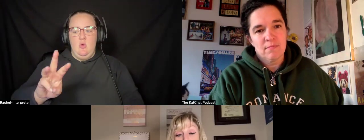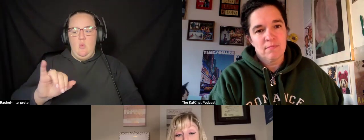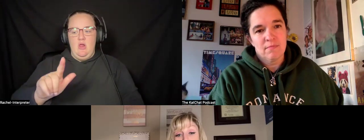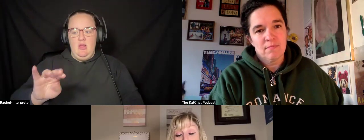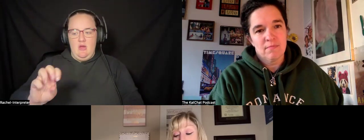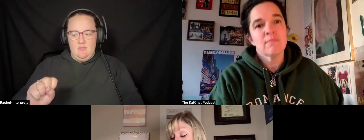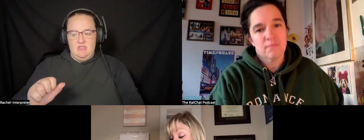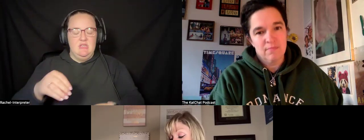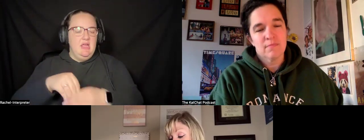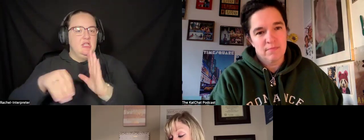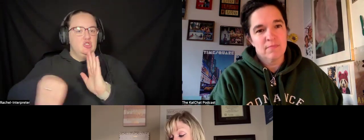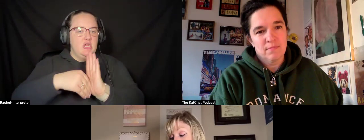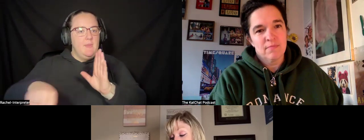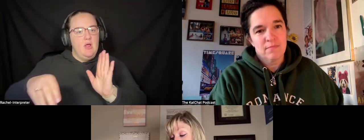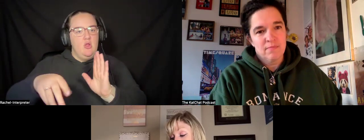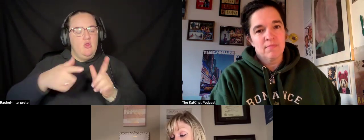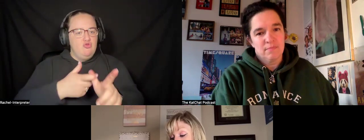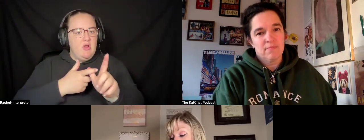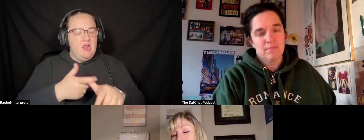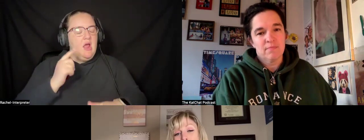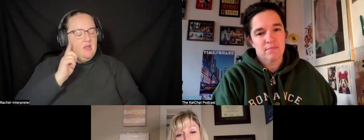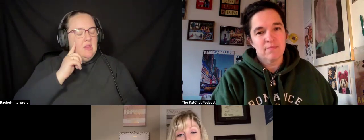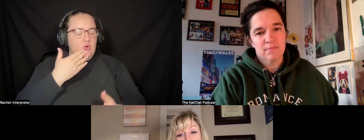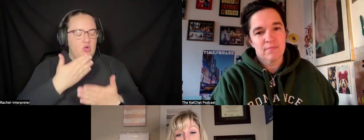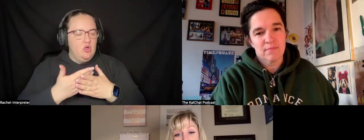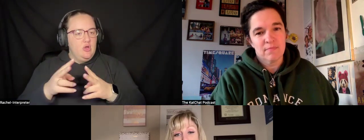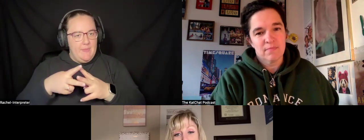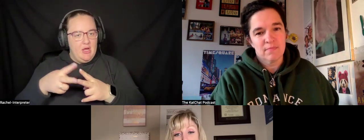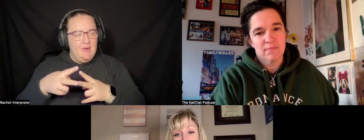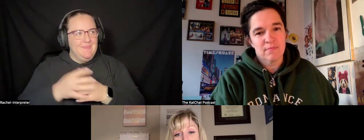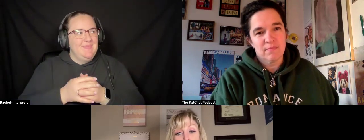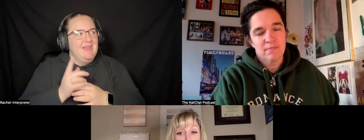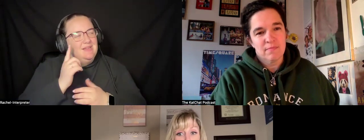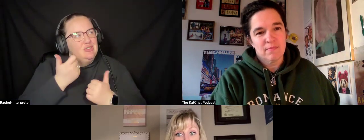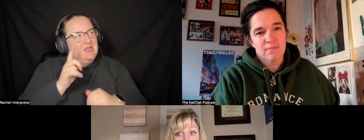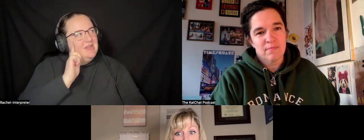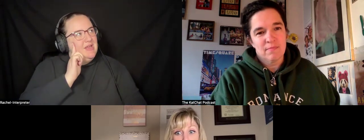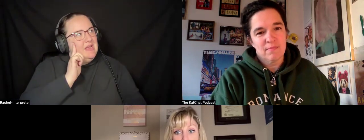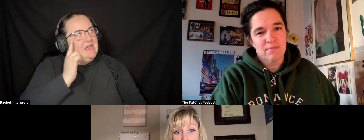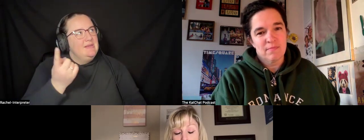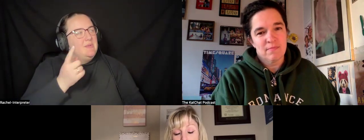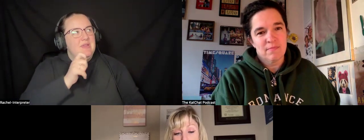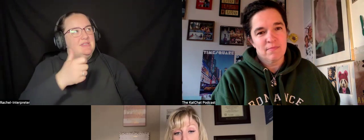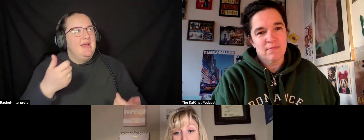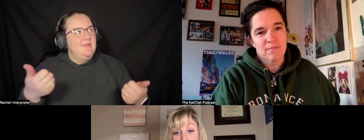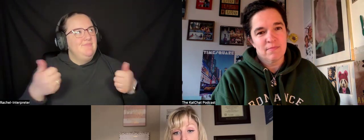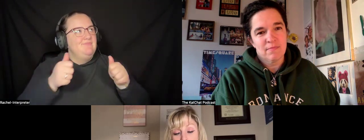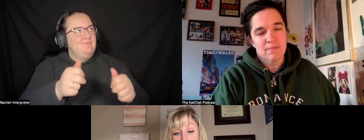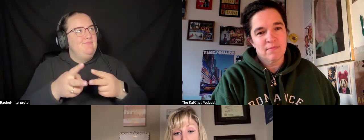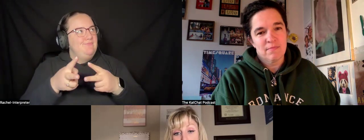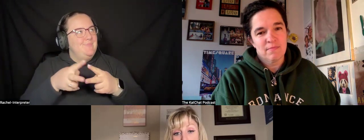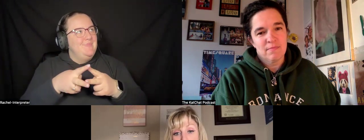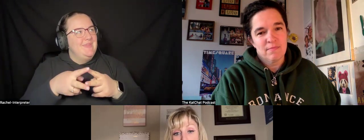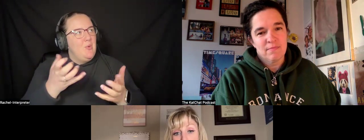fun duo. I would I don't know. I'm trying to think of someone who hasn't been paired up that I would like to see.